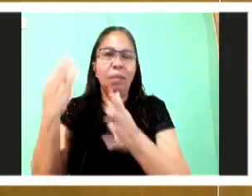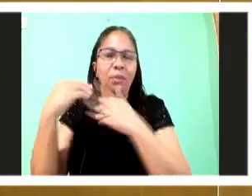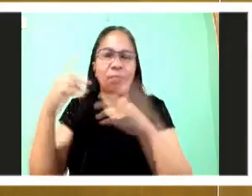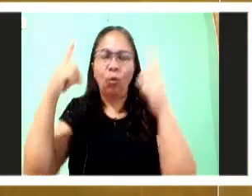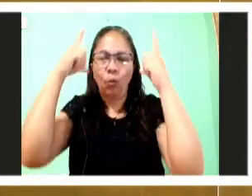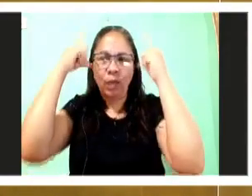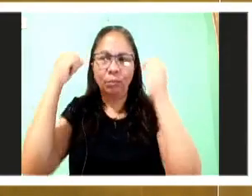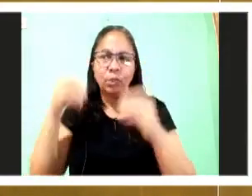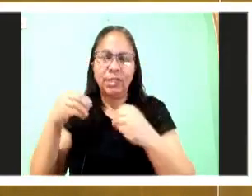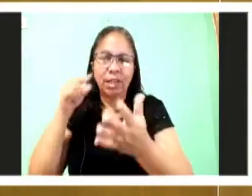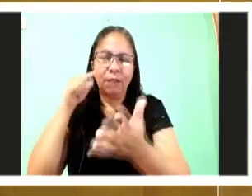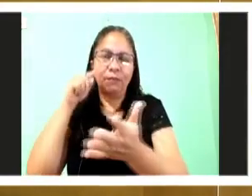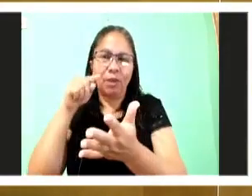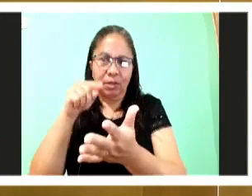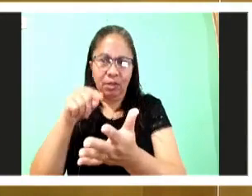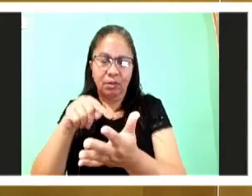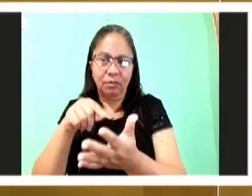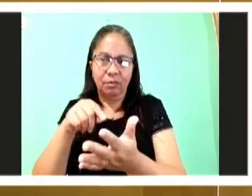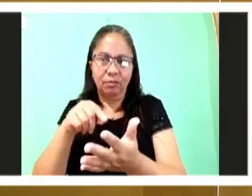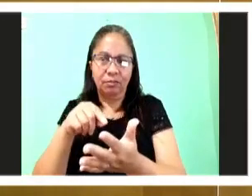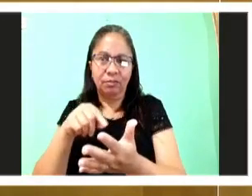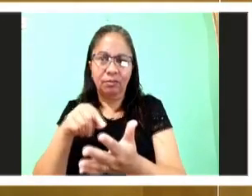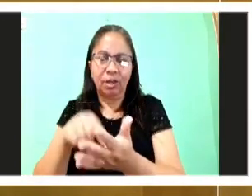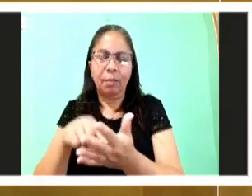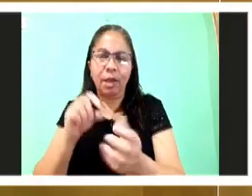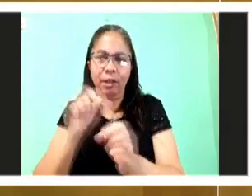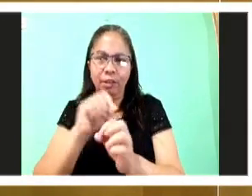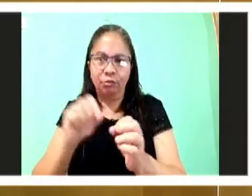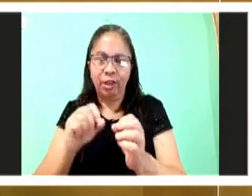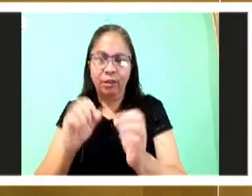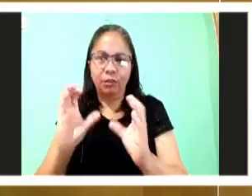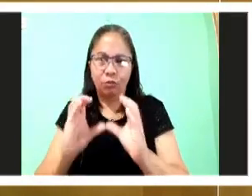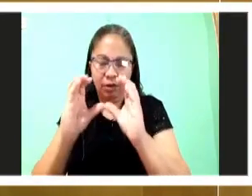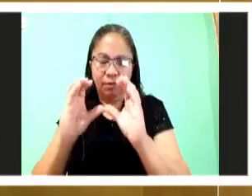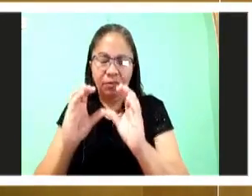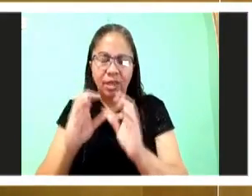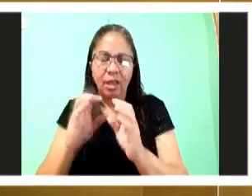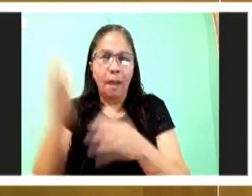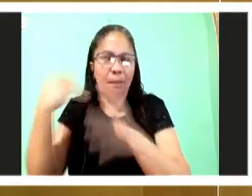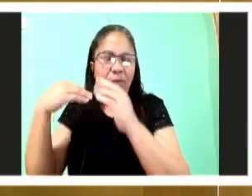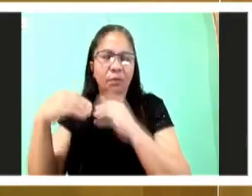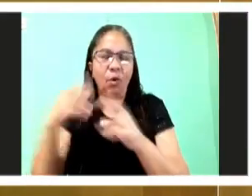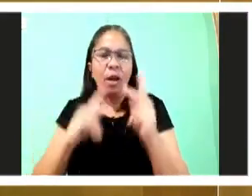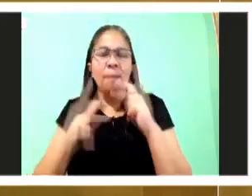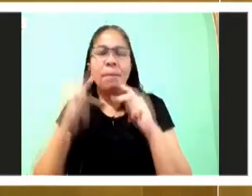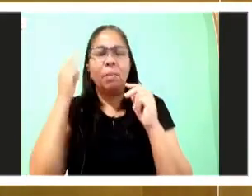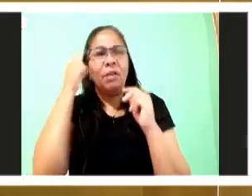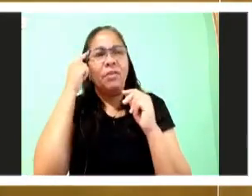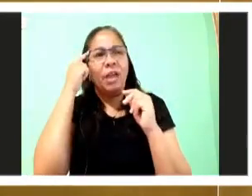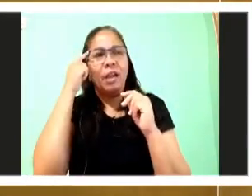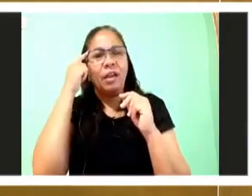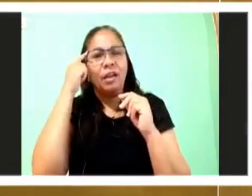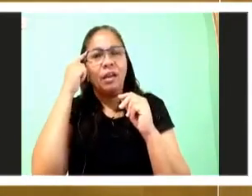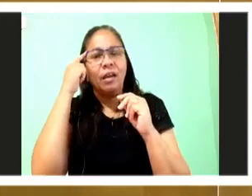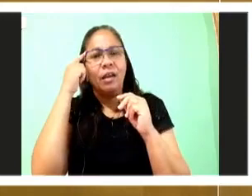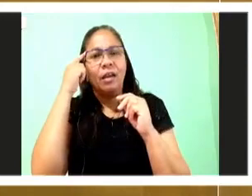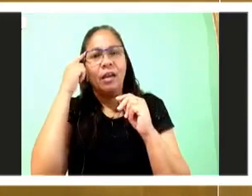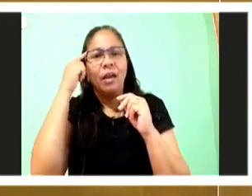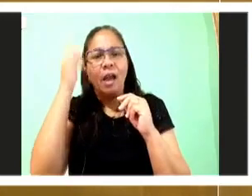woman, his wife, as part of his property that he could dispense of as and when he